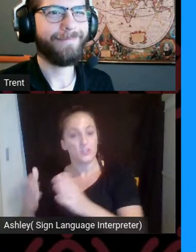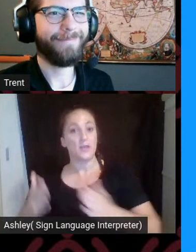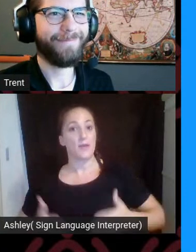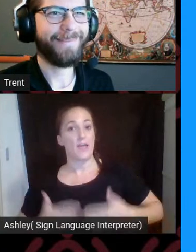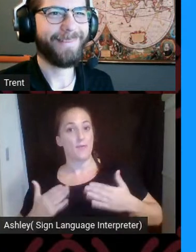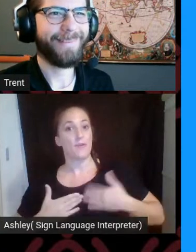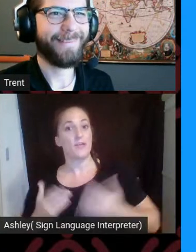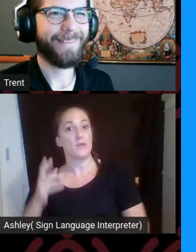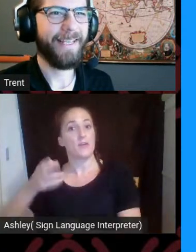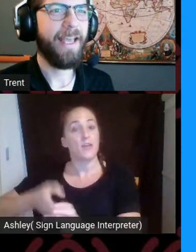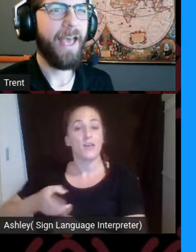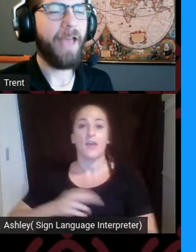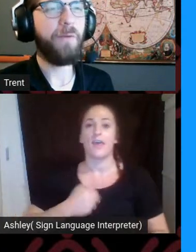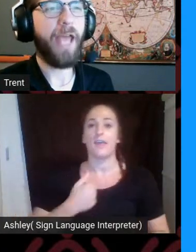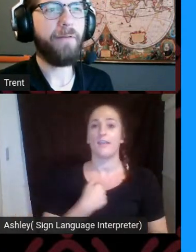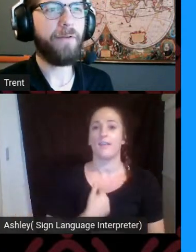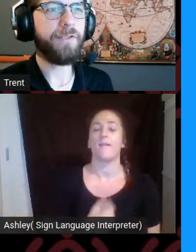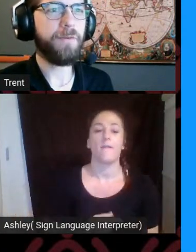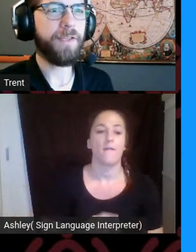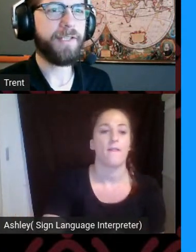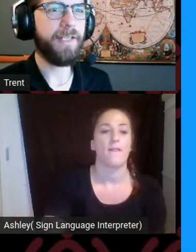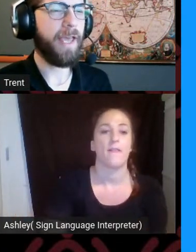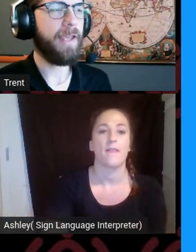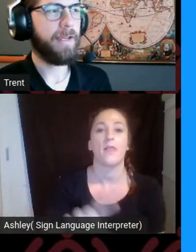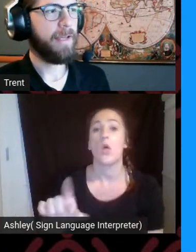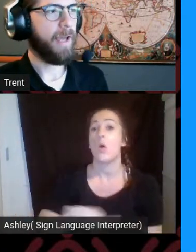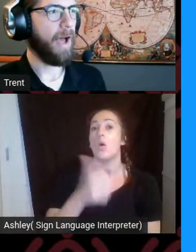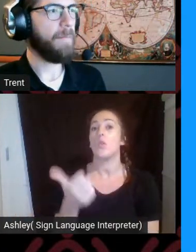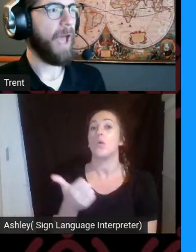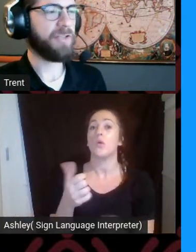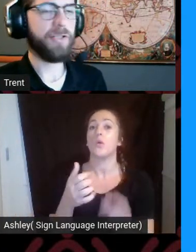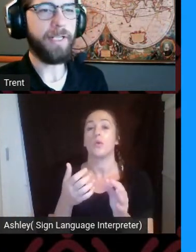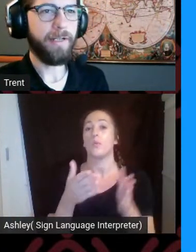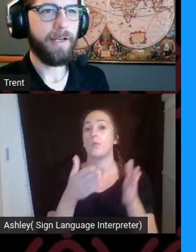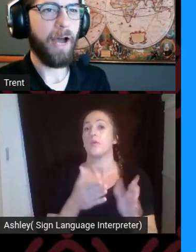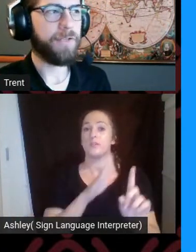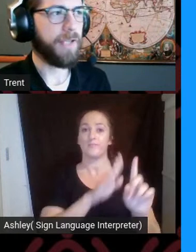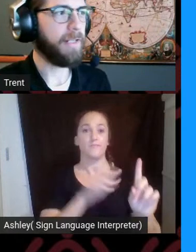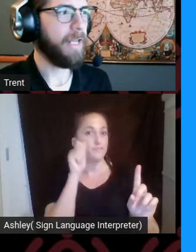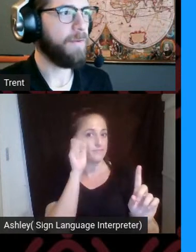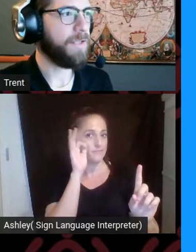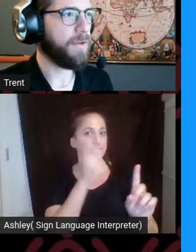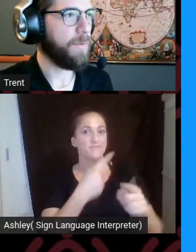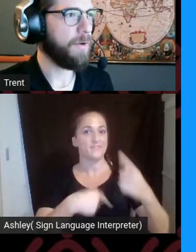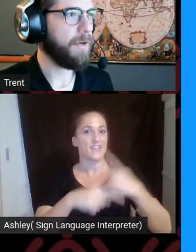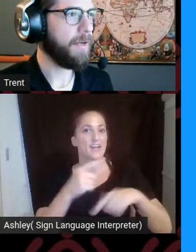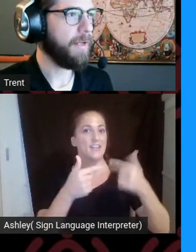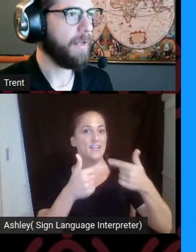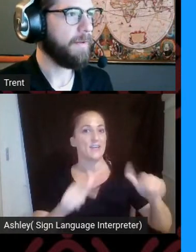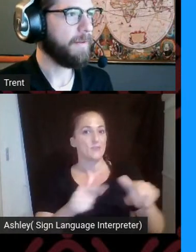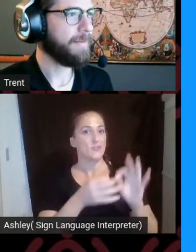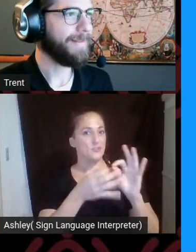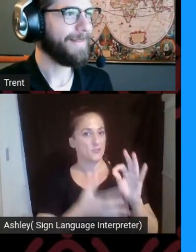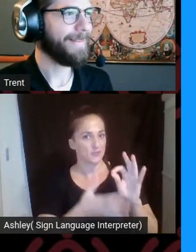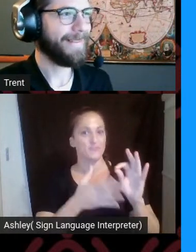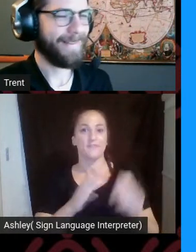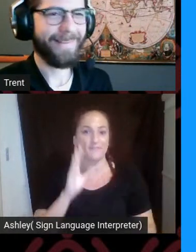here. And we have also with us today Ashley, our sign language interpreter.